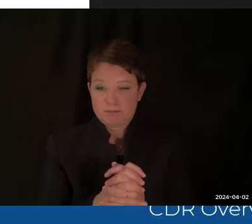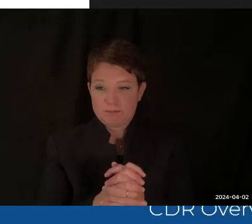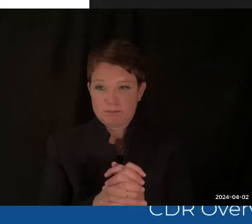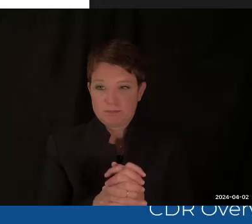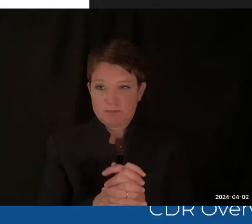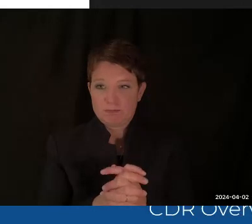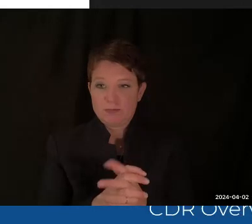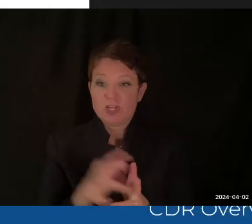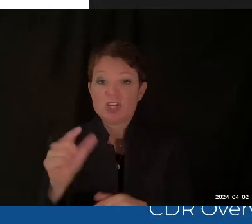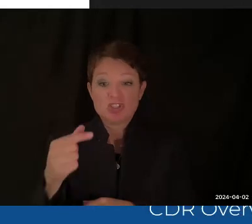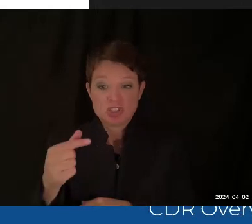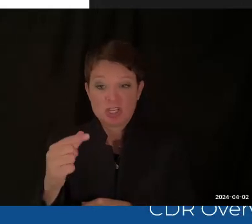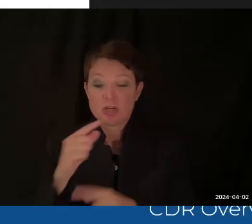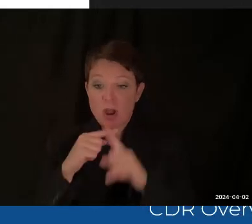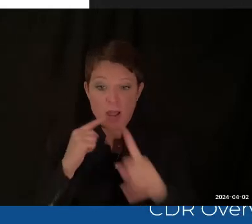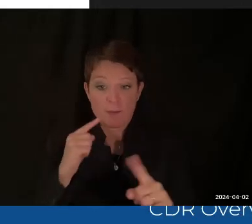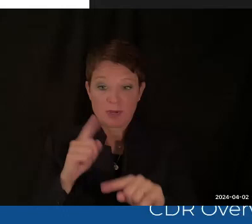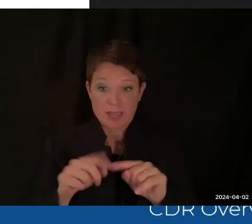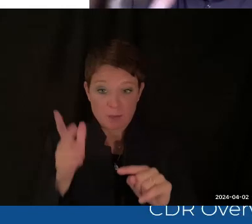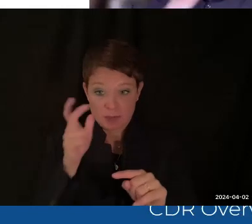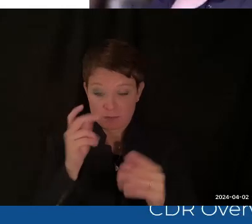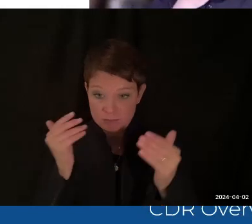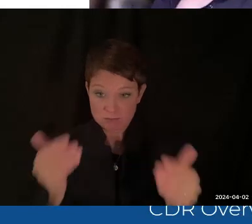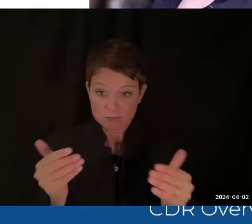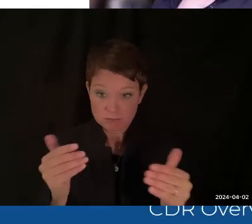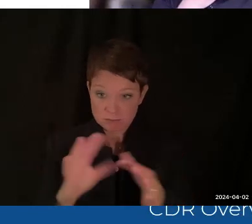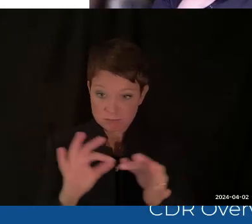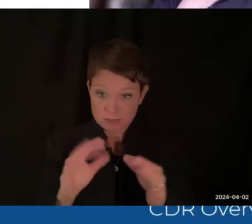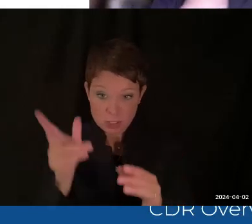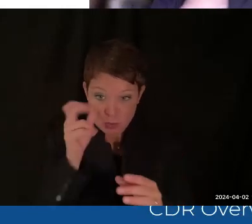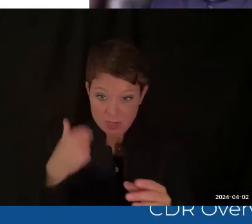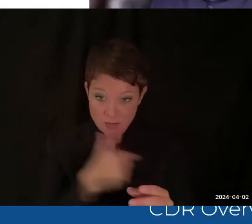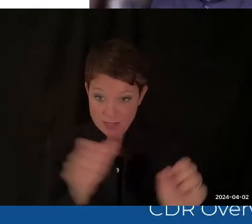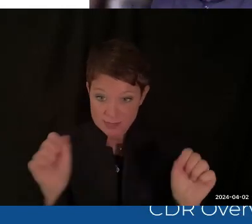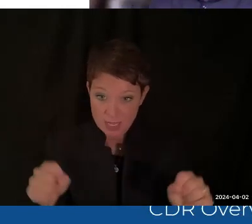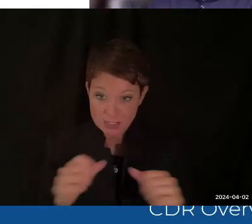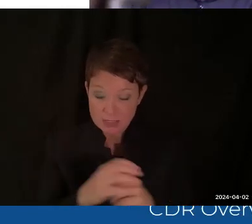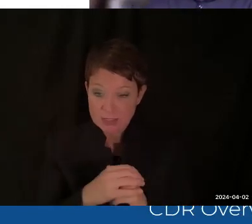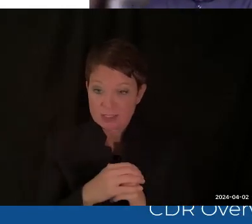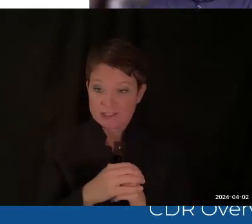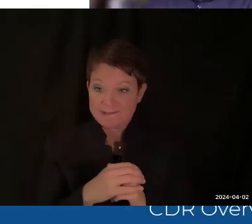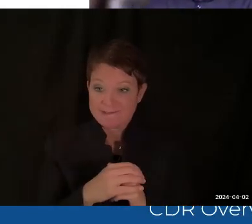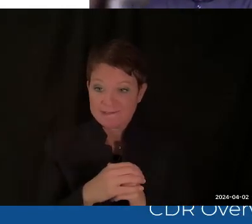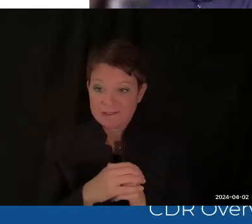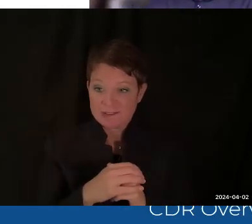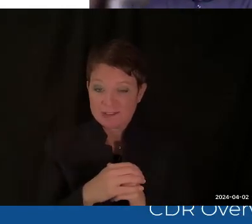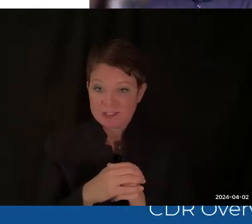Hi, G. I see that you are unmuted. Are you able to hear us?